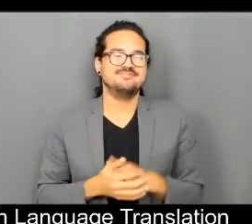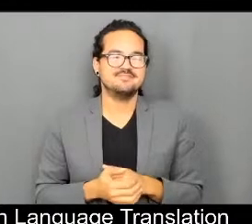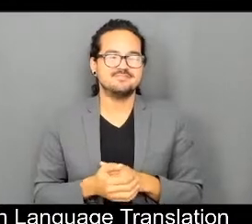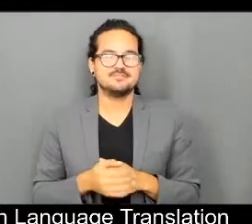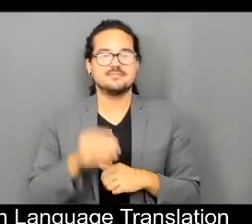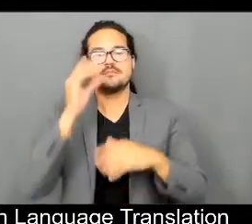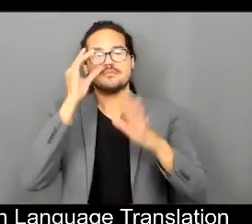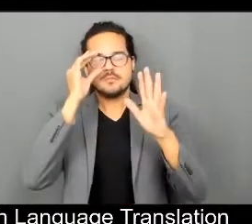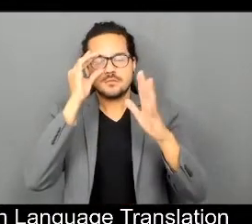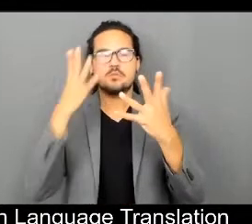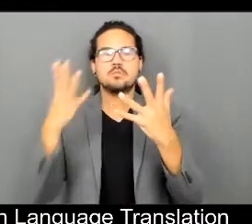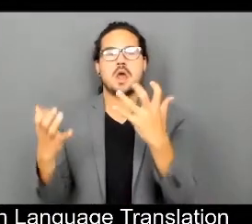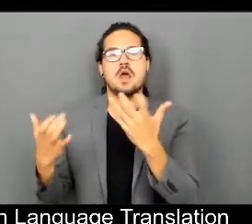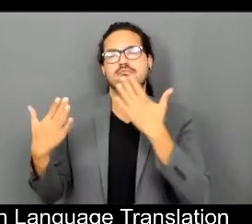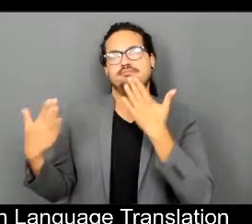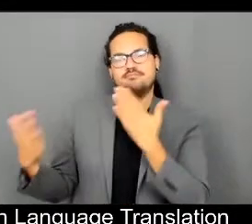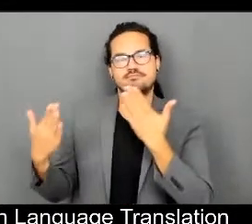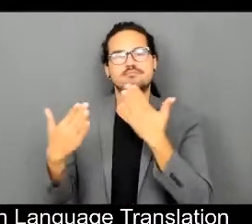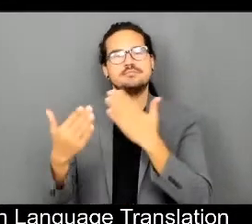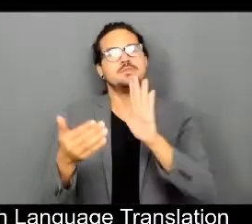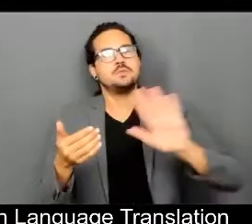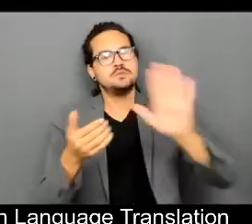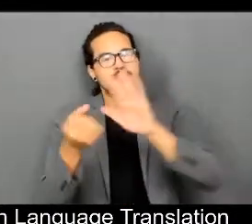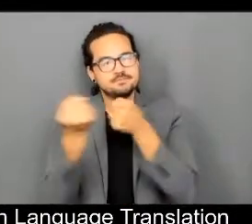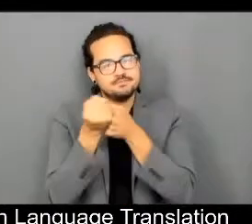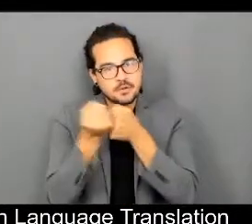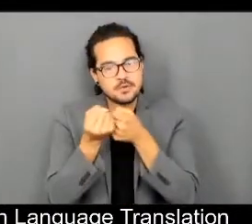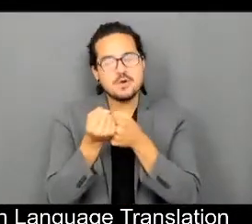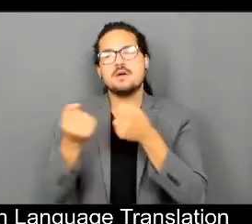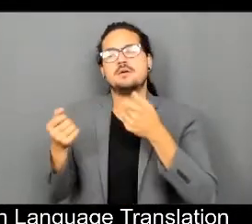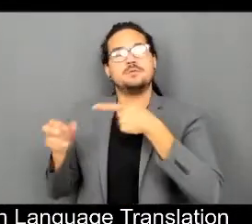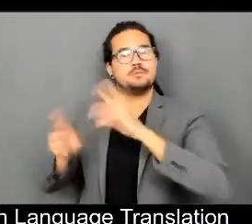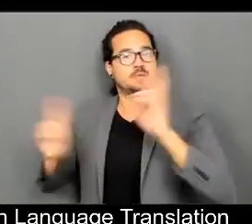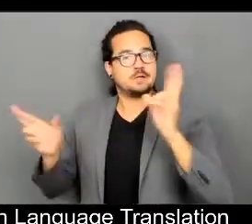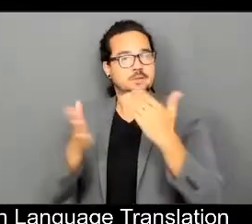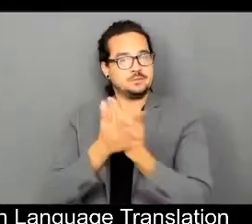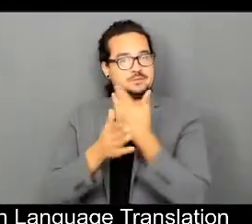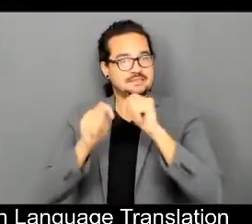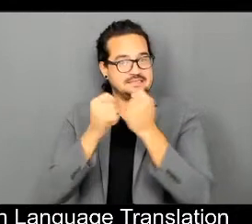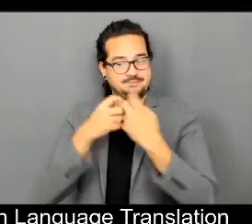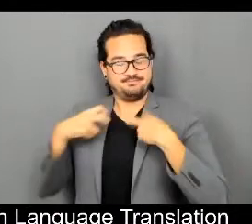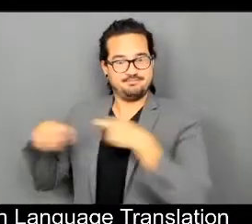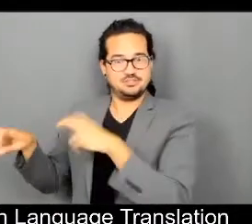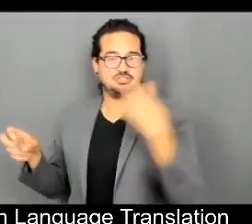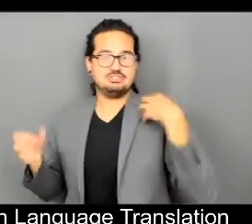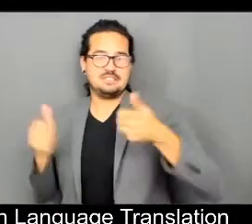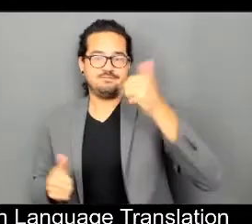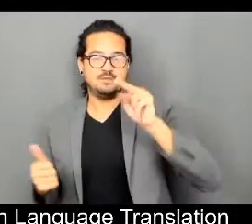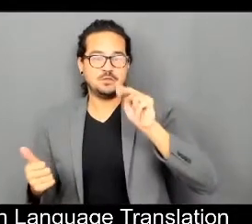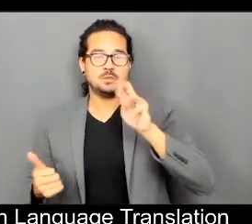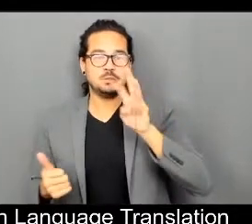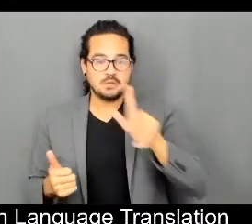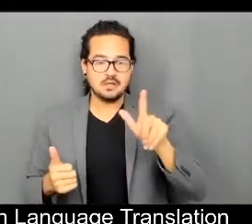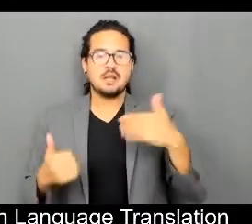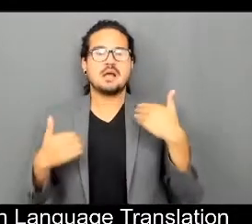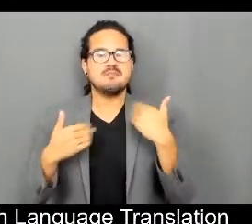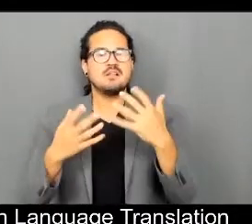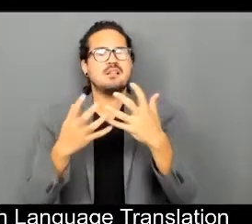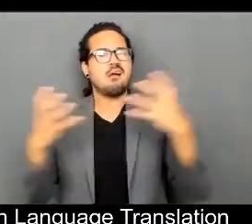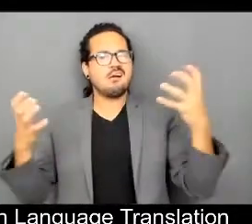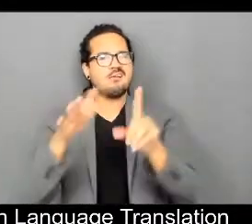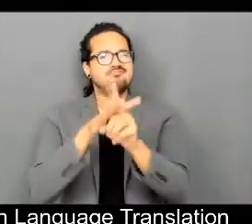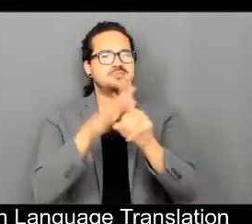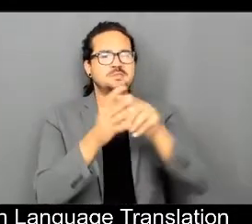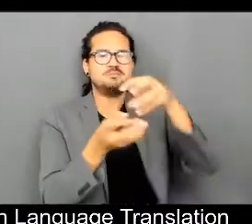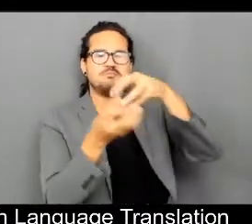It was already mentioned, but there's a lot of smoke and heat on this fire this morning. If any of you have been out there, I drove out there on my way in to take a look at things,